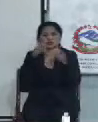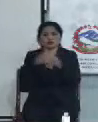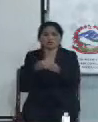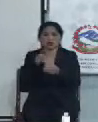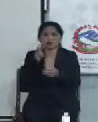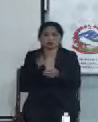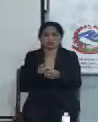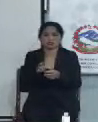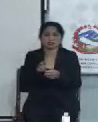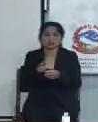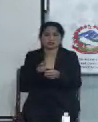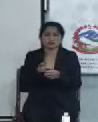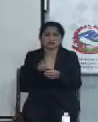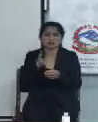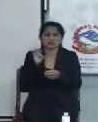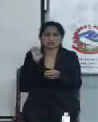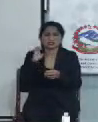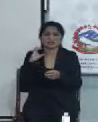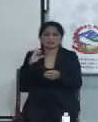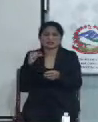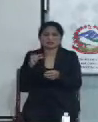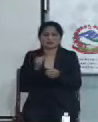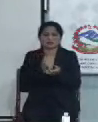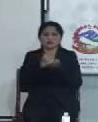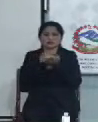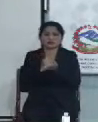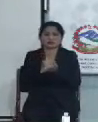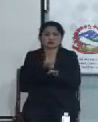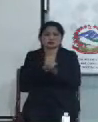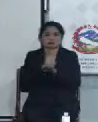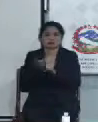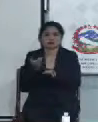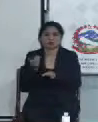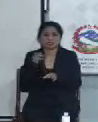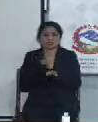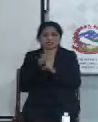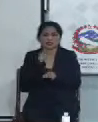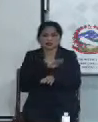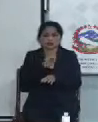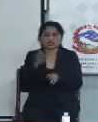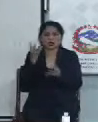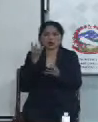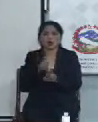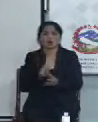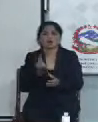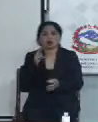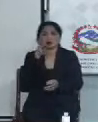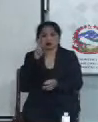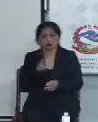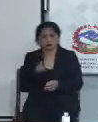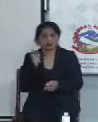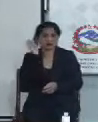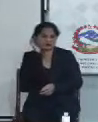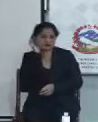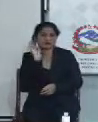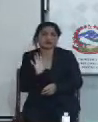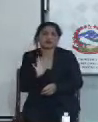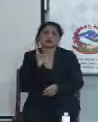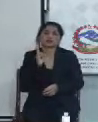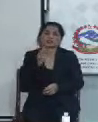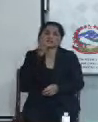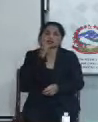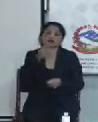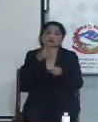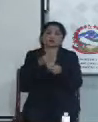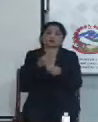is very low, but the support teachers are very much high, so that if we could do the proper mapping, maybe we can manage the